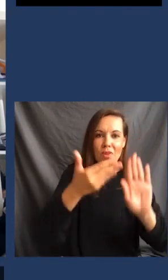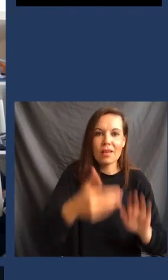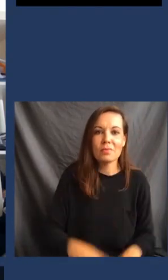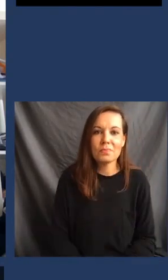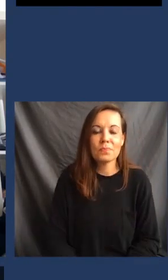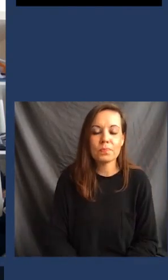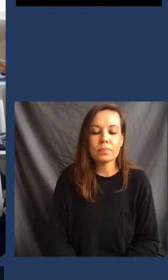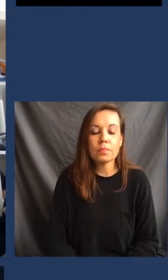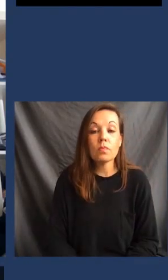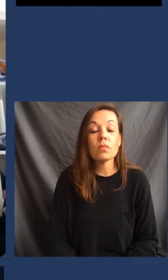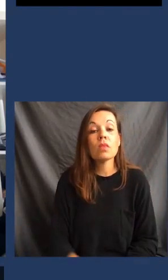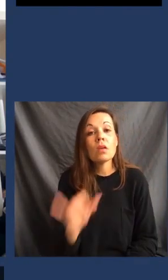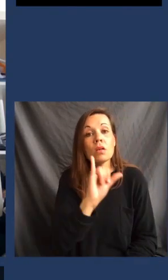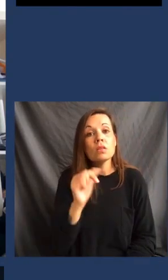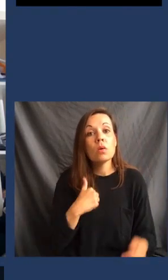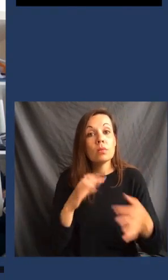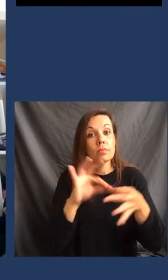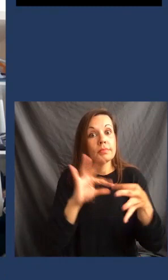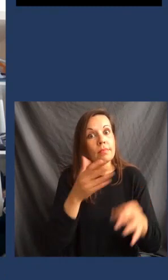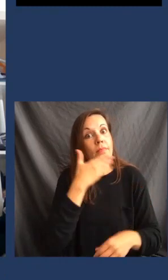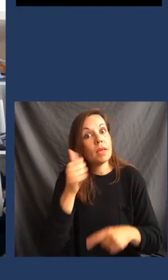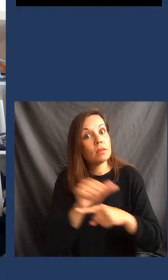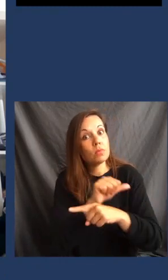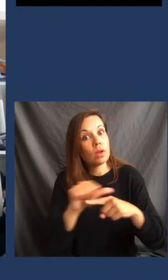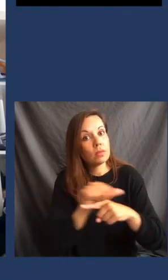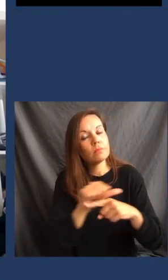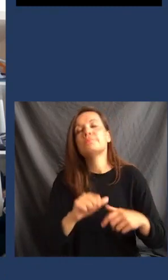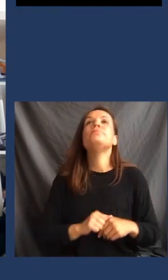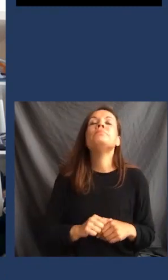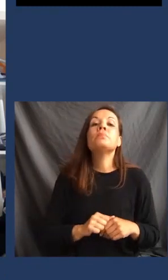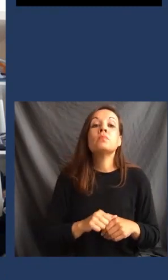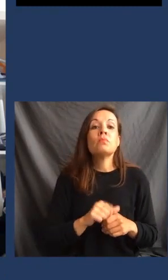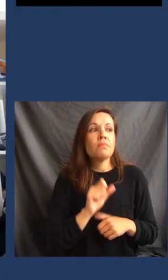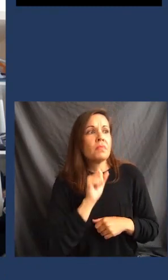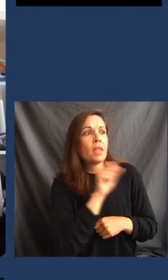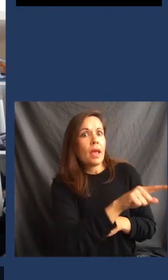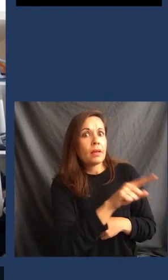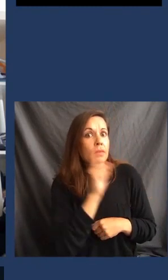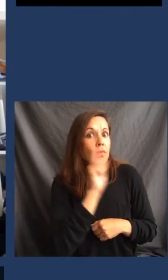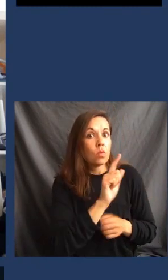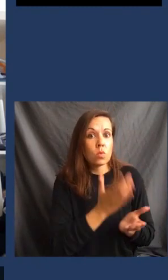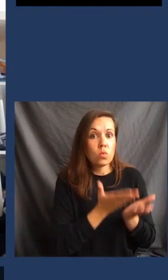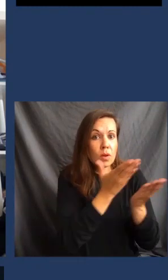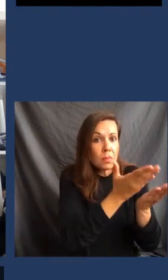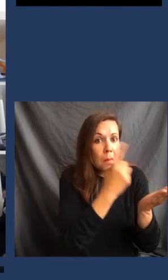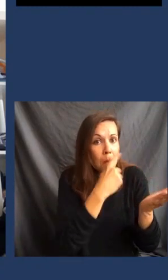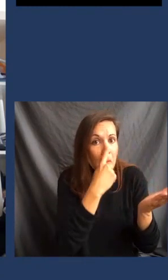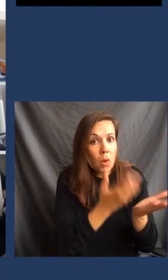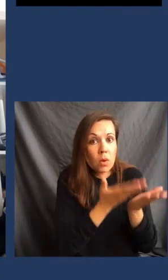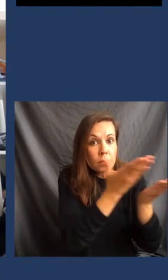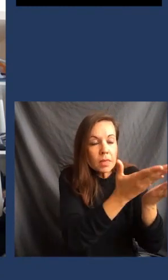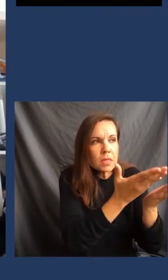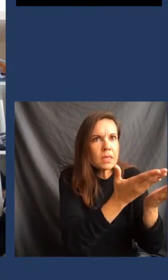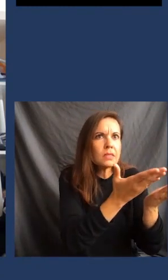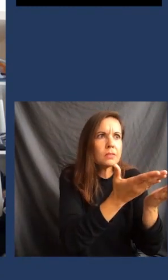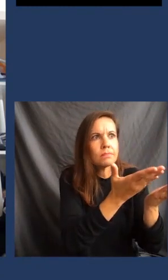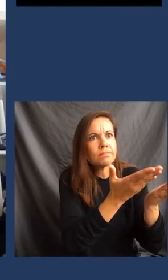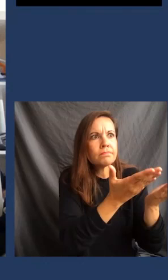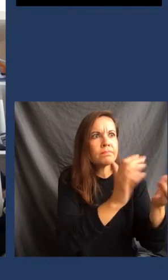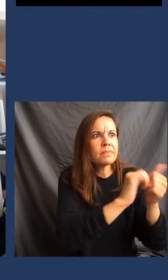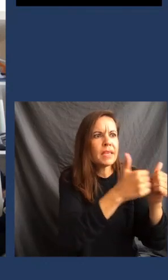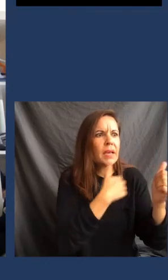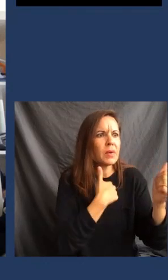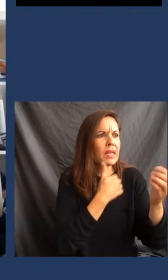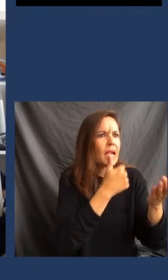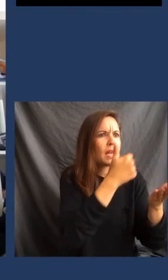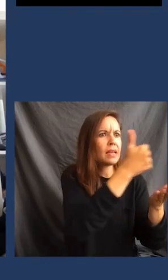thing that I would also say is a best practice is that if you're asking for a recommendation, think of ways that you can pay